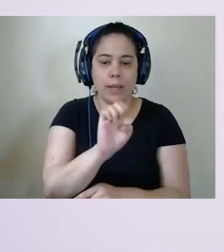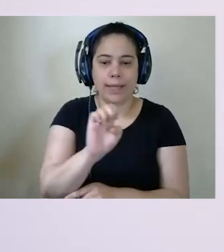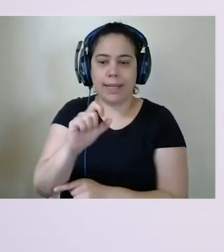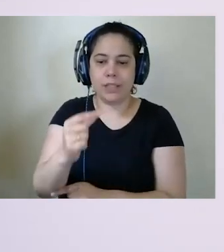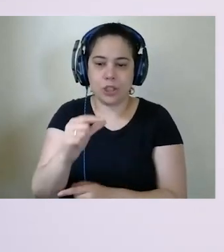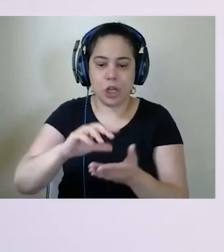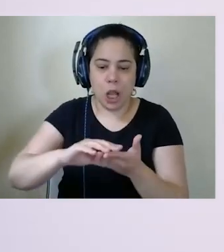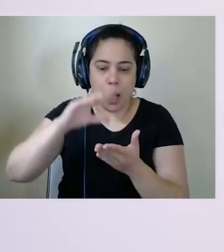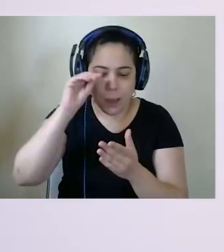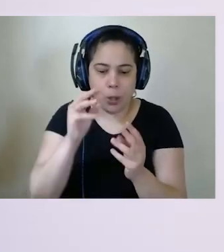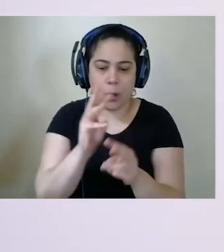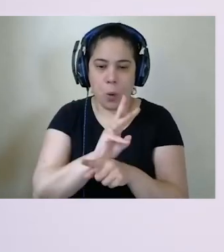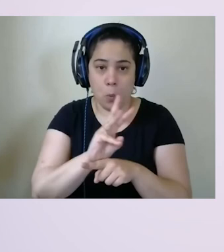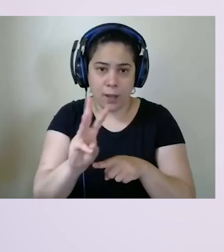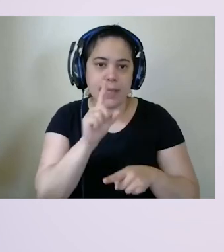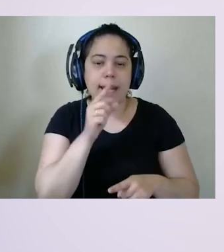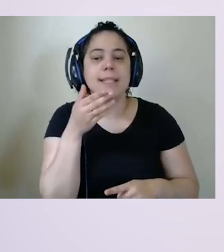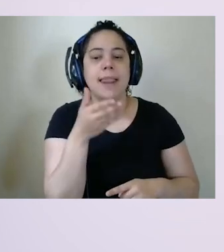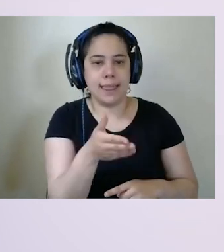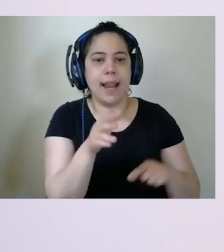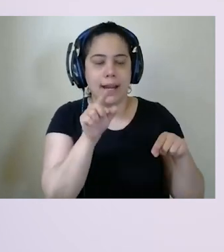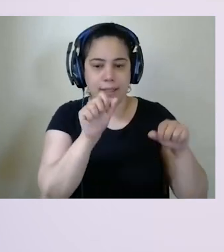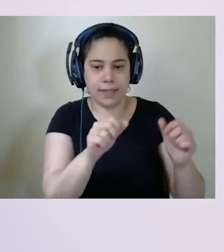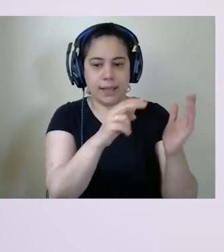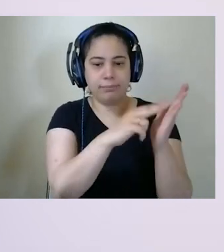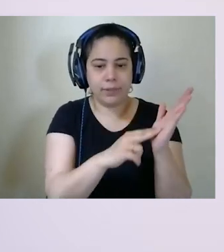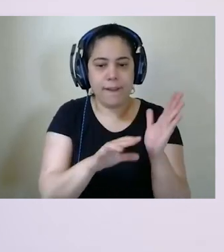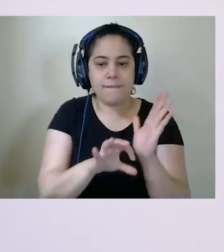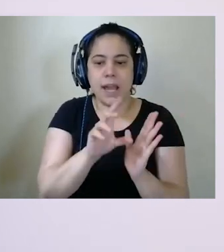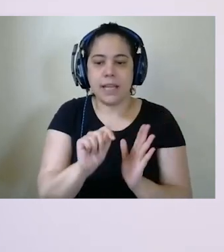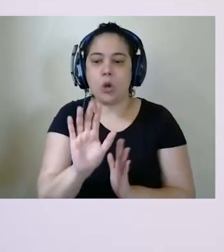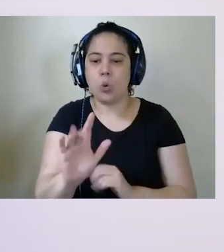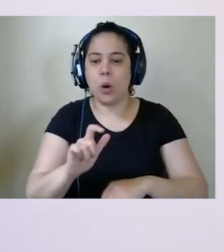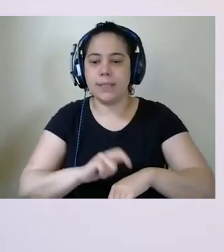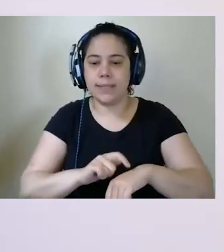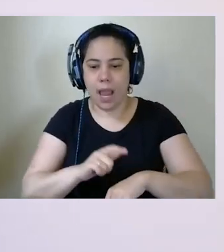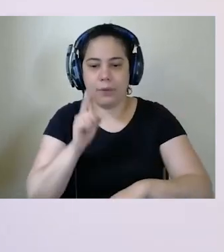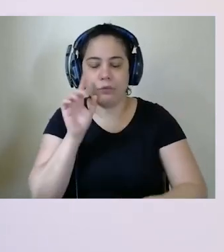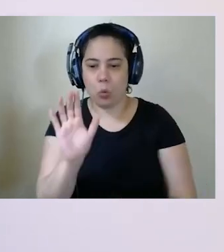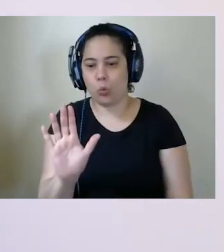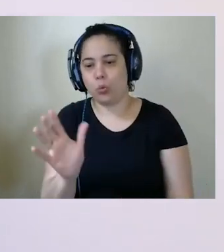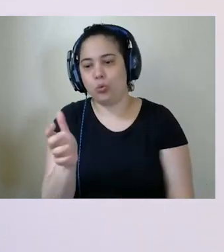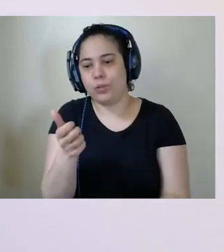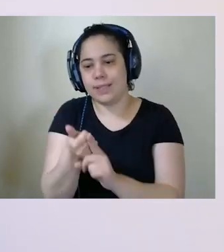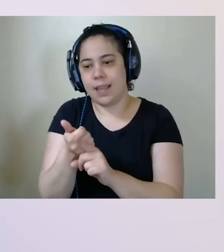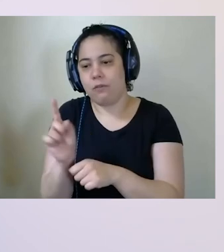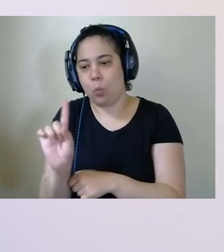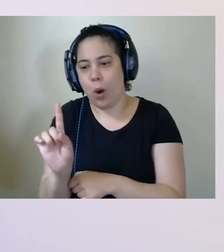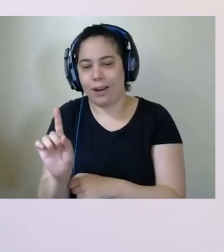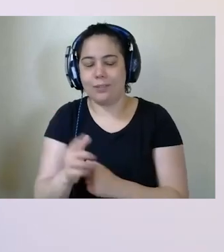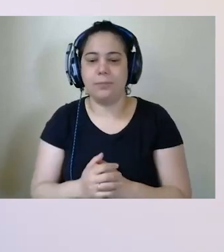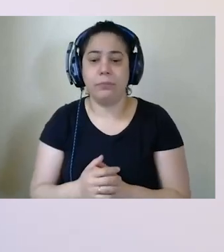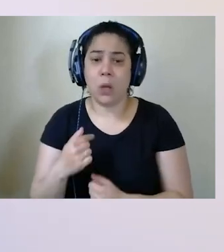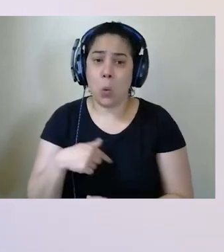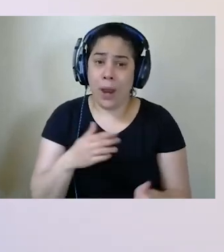link there and you can find out what the time is for your particular time zone. We encourage you to